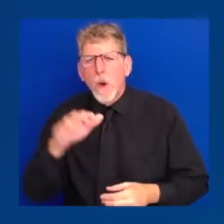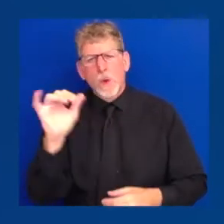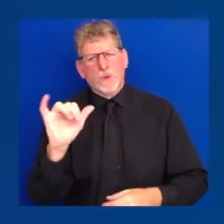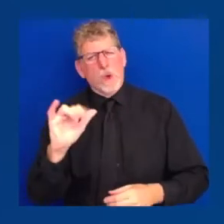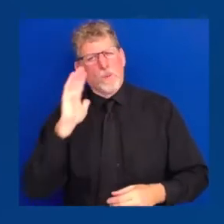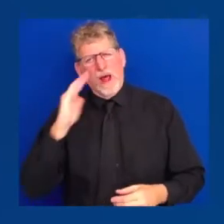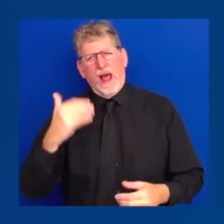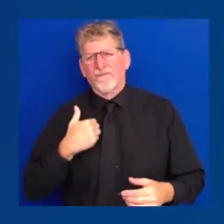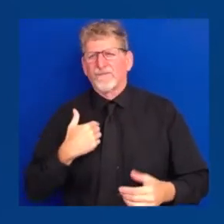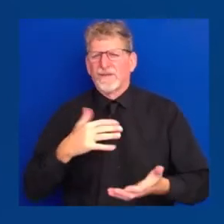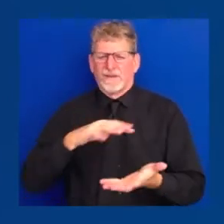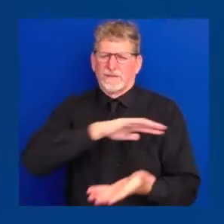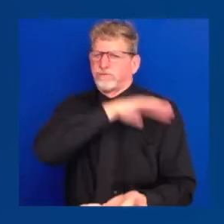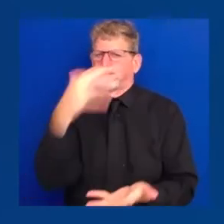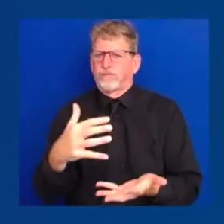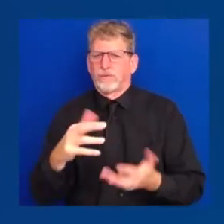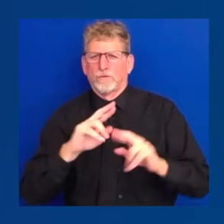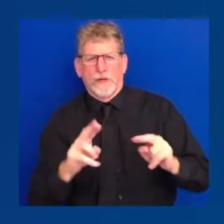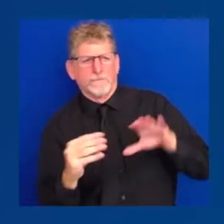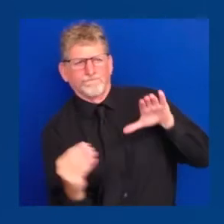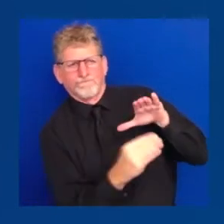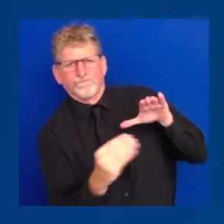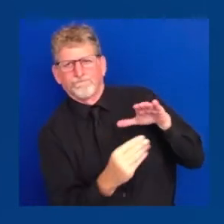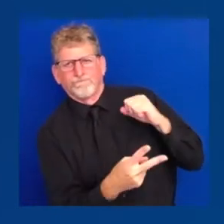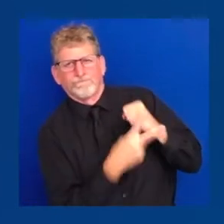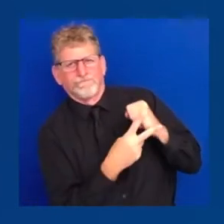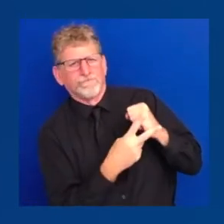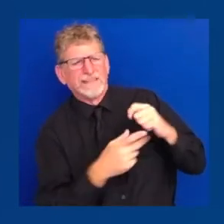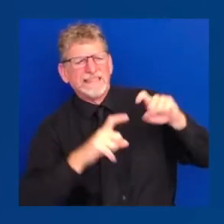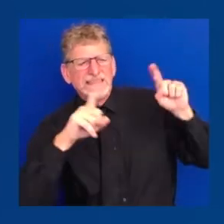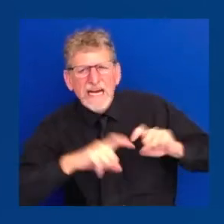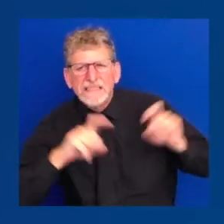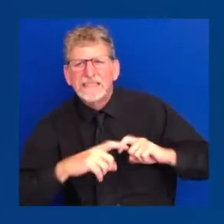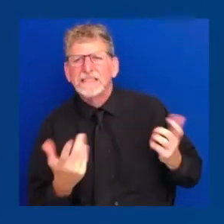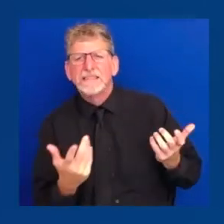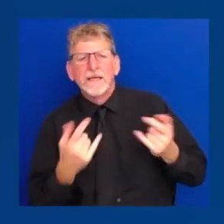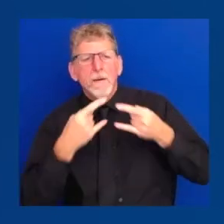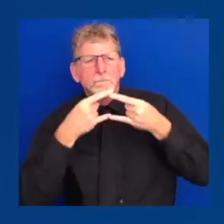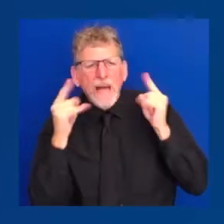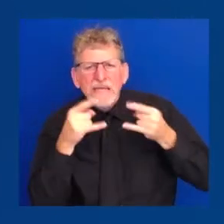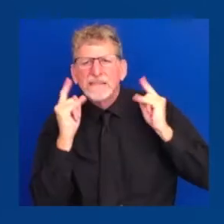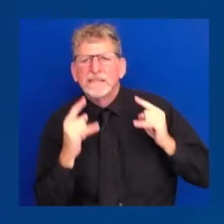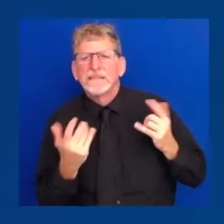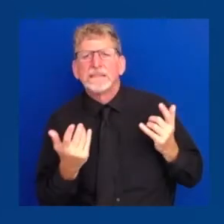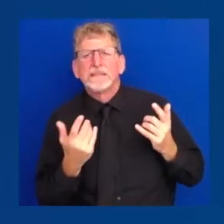high-quality masks, including masks for kids. So we're ready for whatever comes.